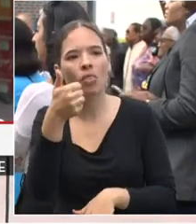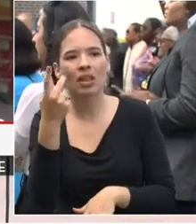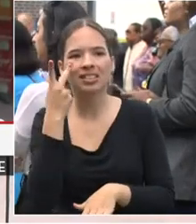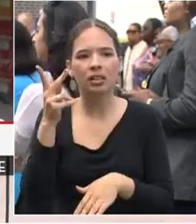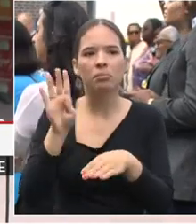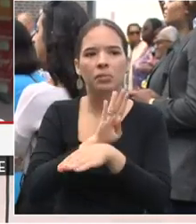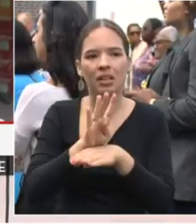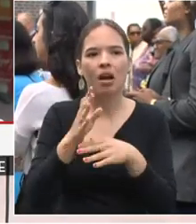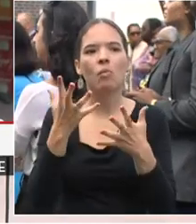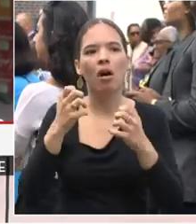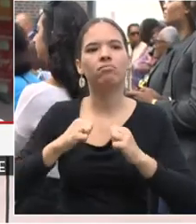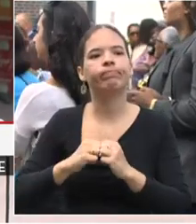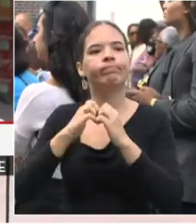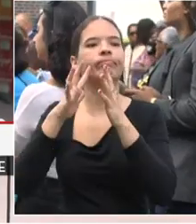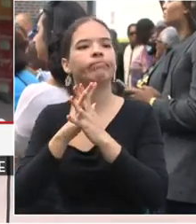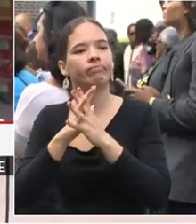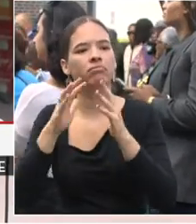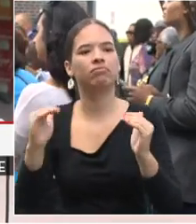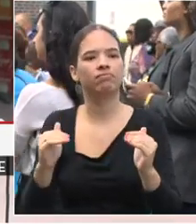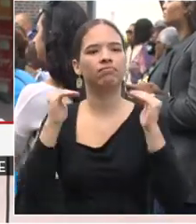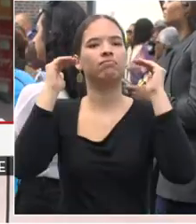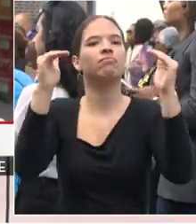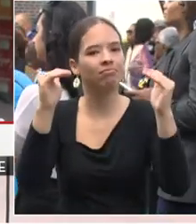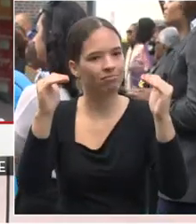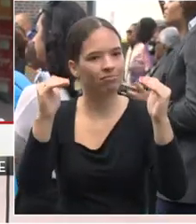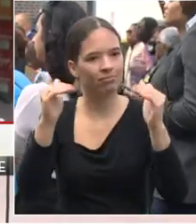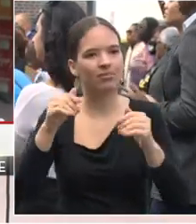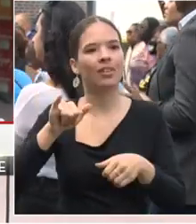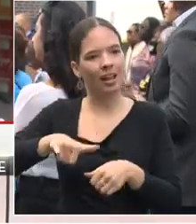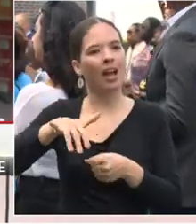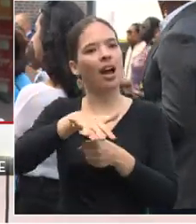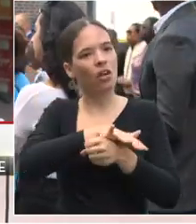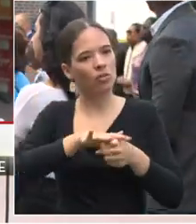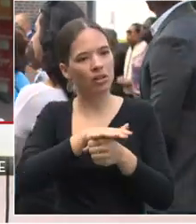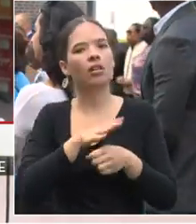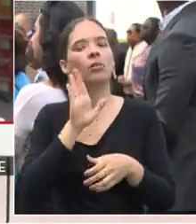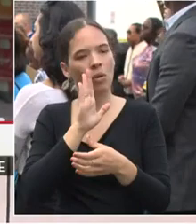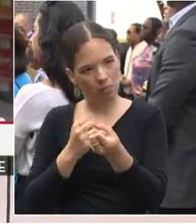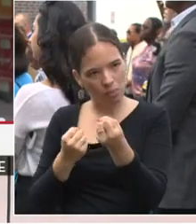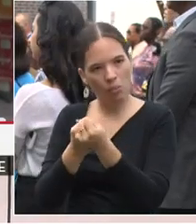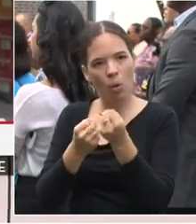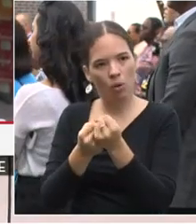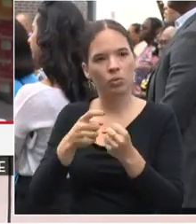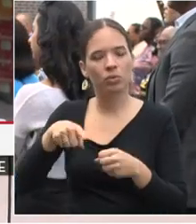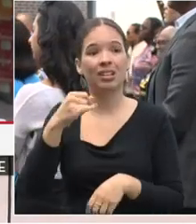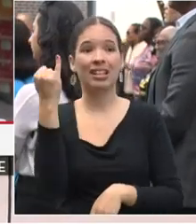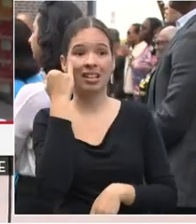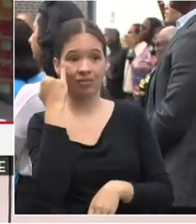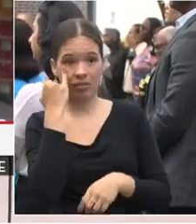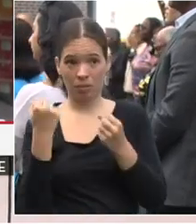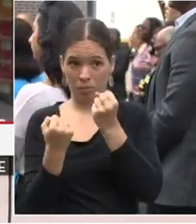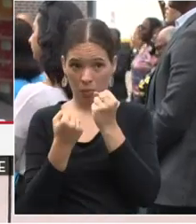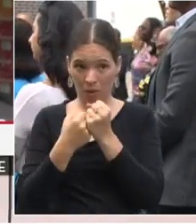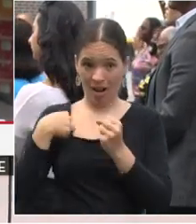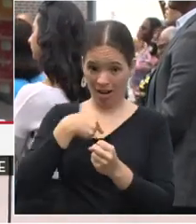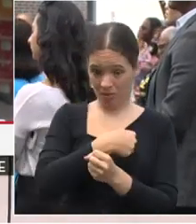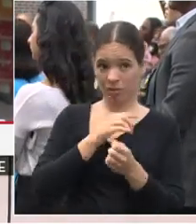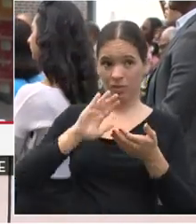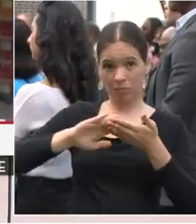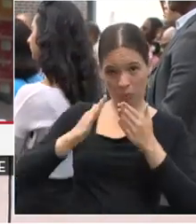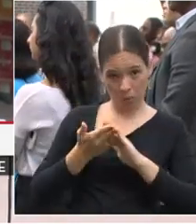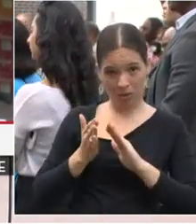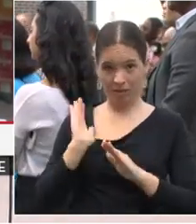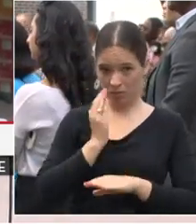what we expect, and we are going to support you when you support us. So I am just